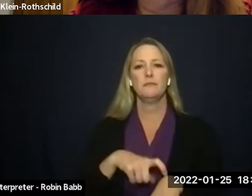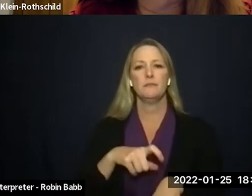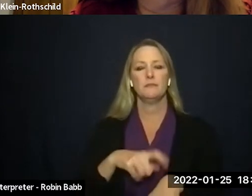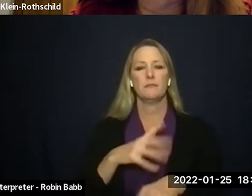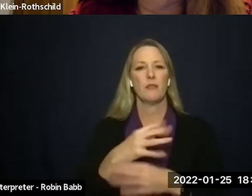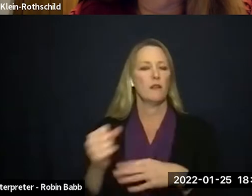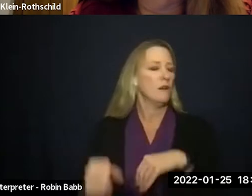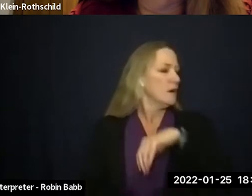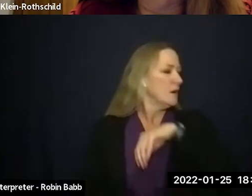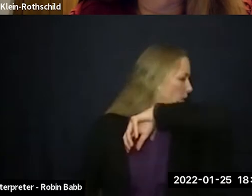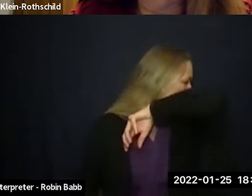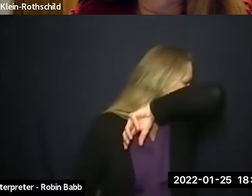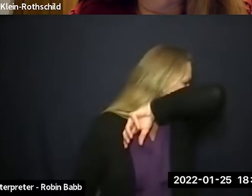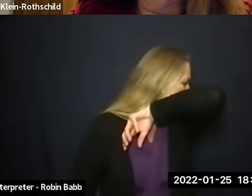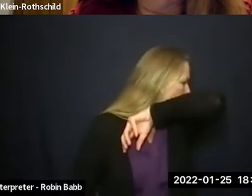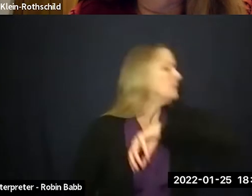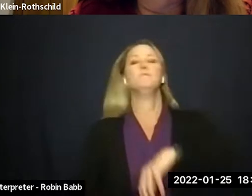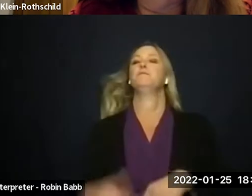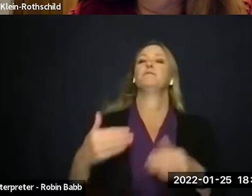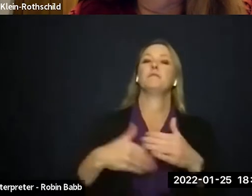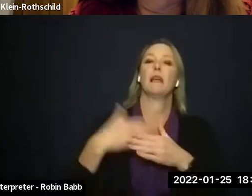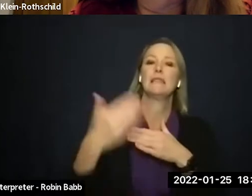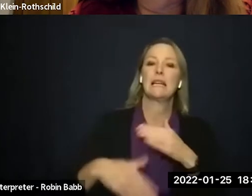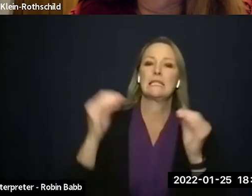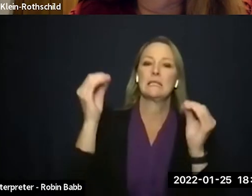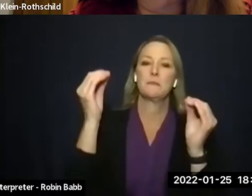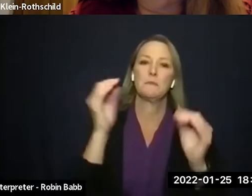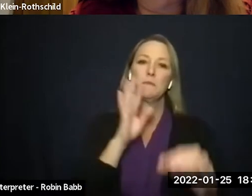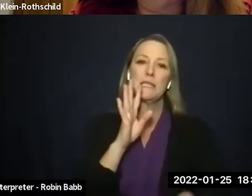i think your next speaker is danny blunk